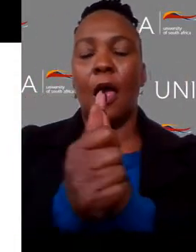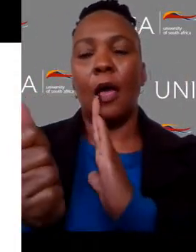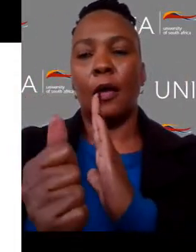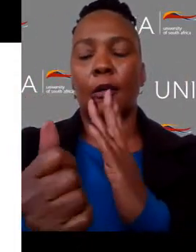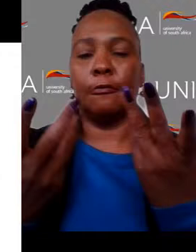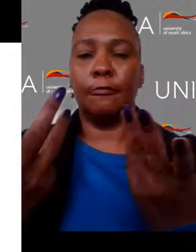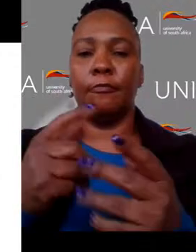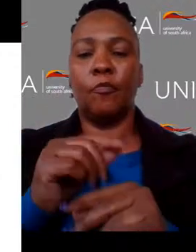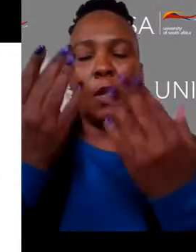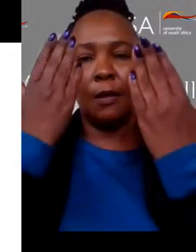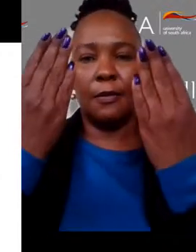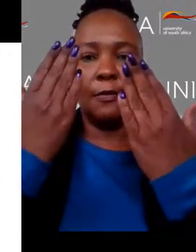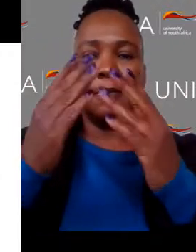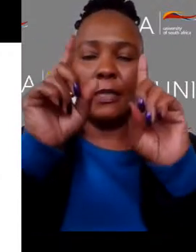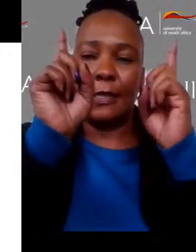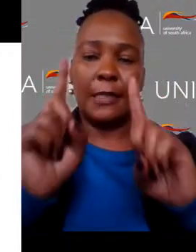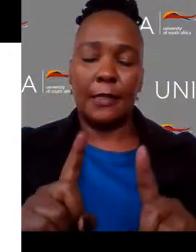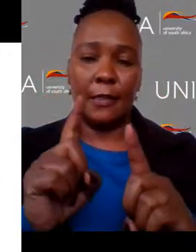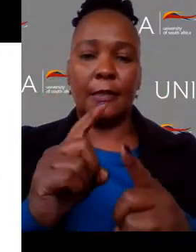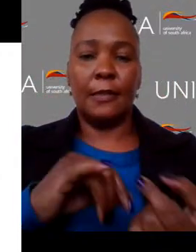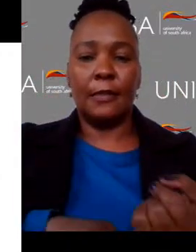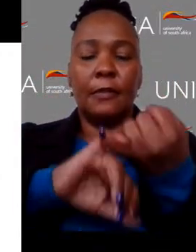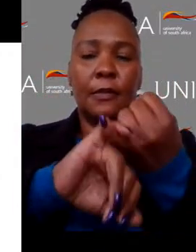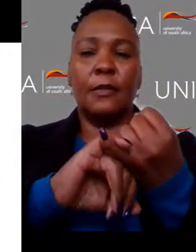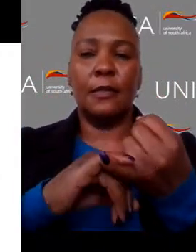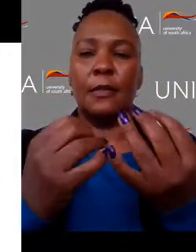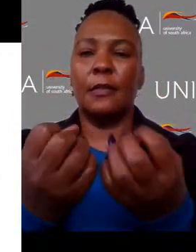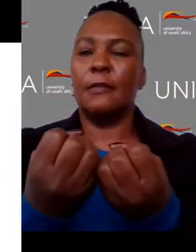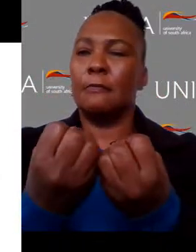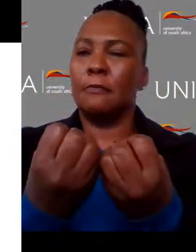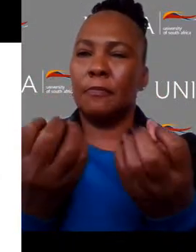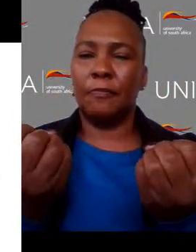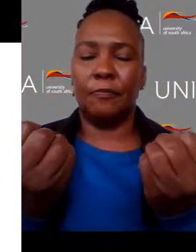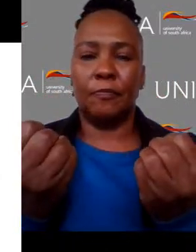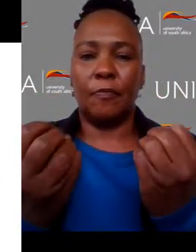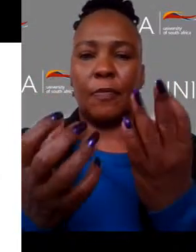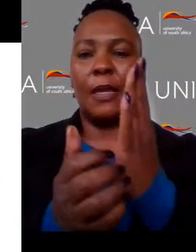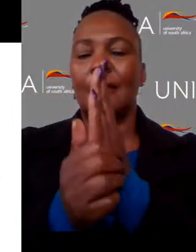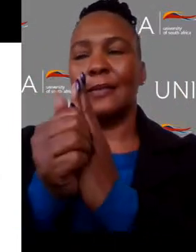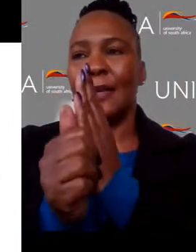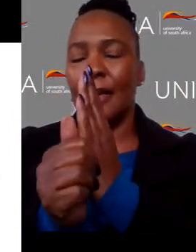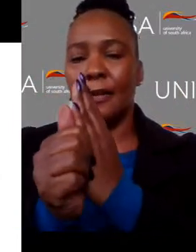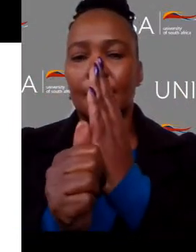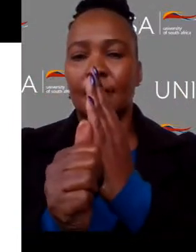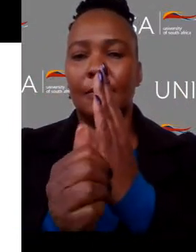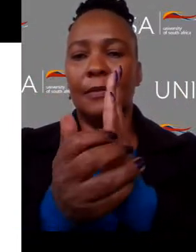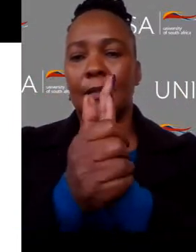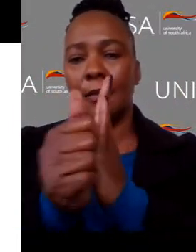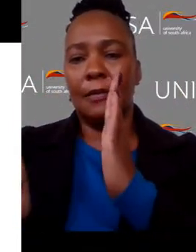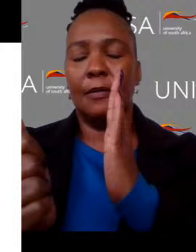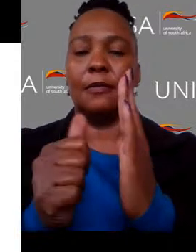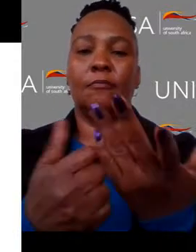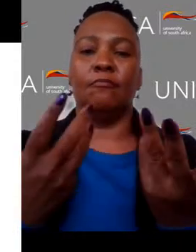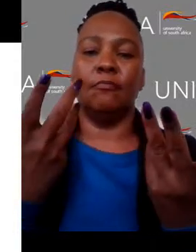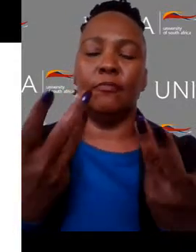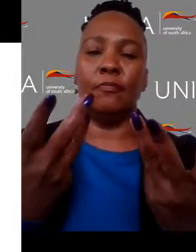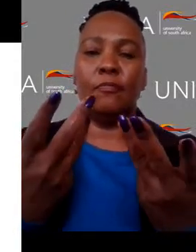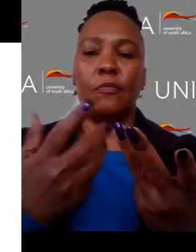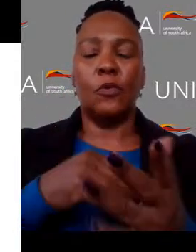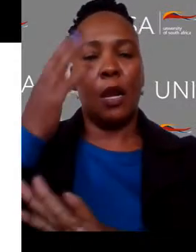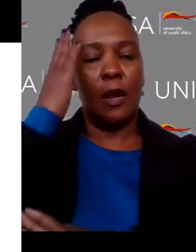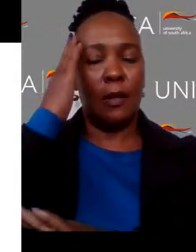are studying a specific subject, but there are a lot of side skills that you need to know in order to